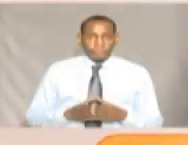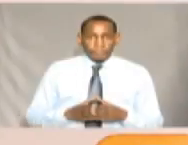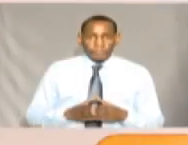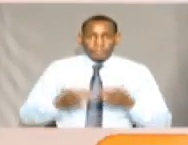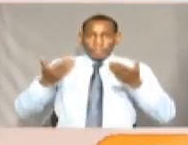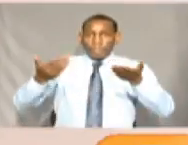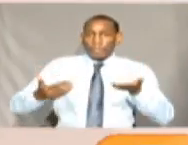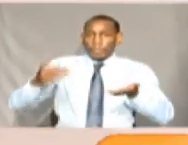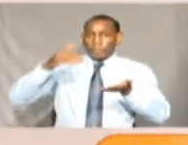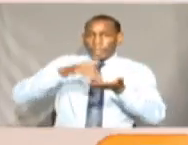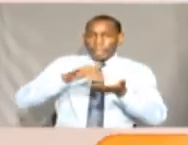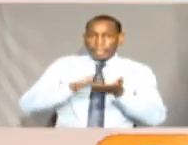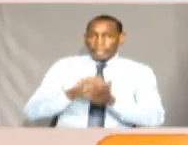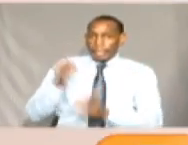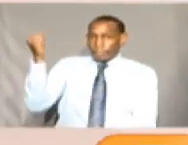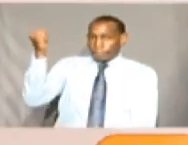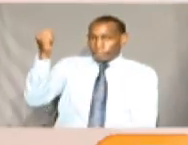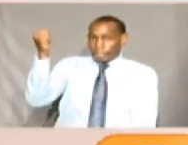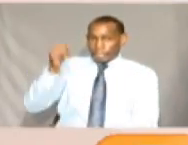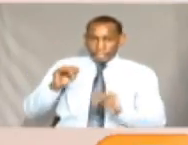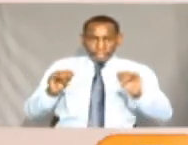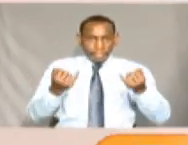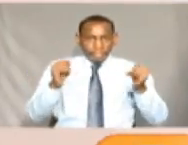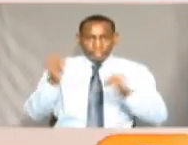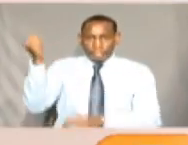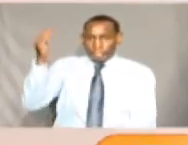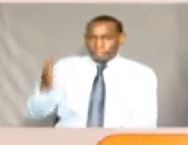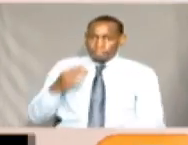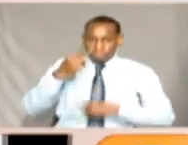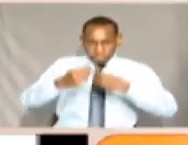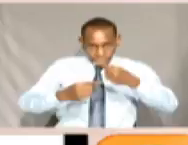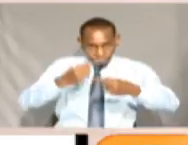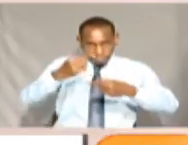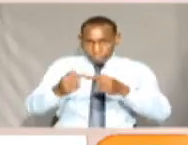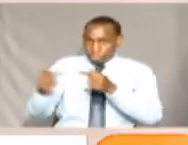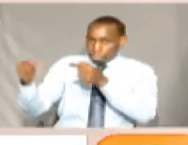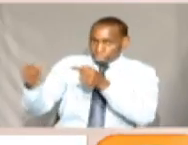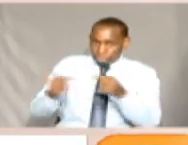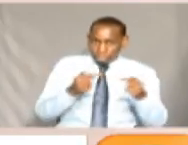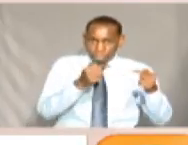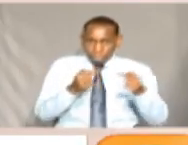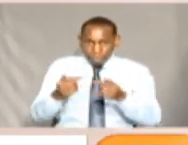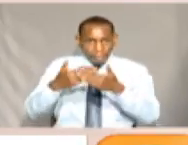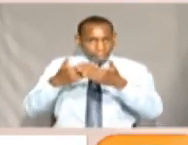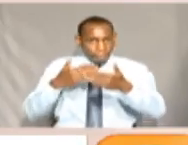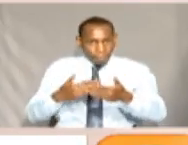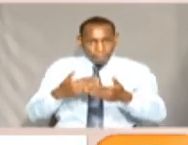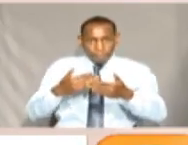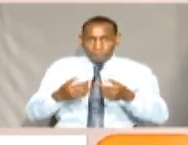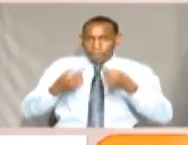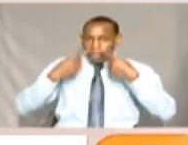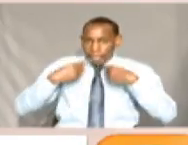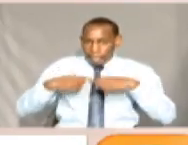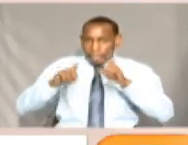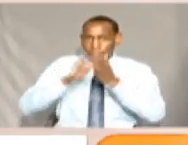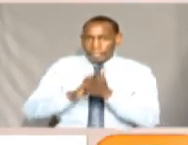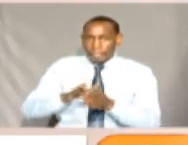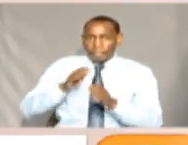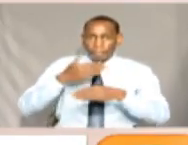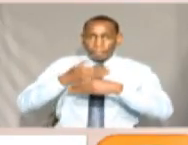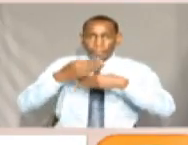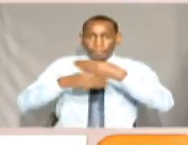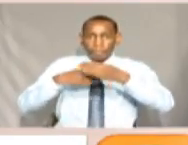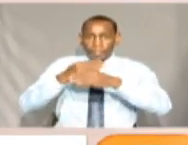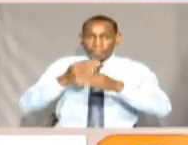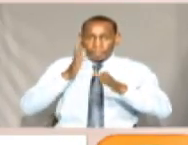Welcome back now to some politics. And politicians continued to trade barbs ahead of the release of the Building Bridges